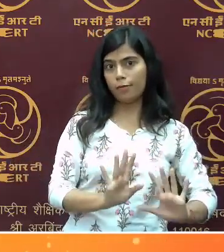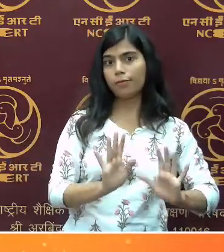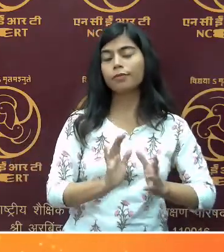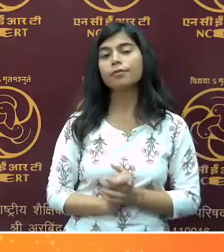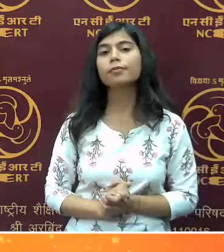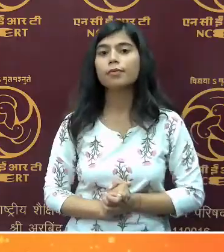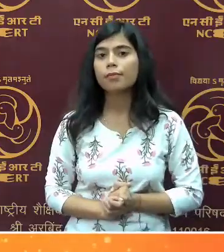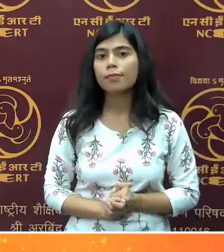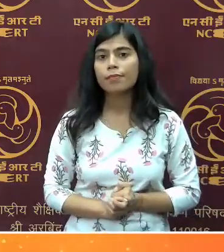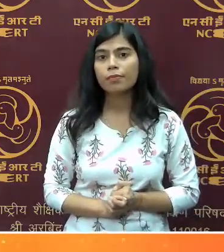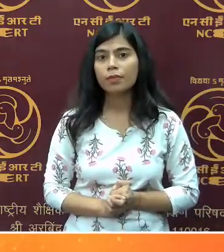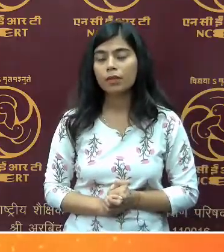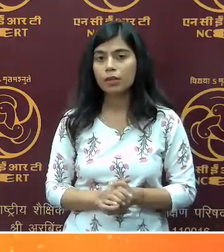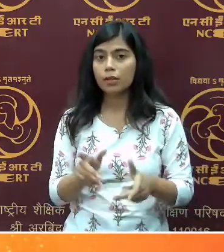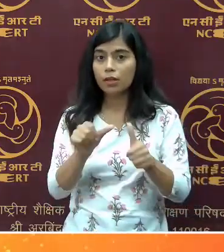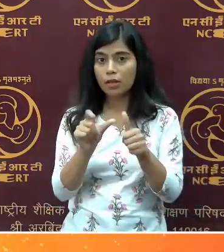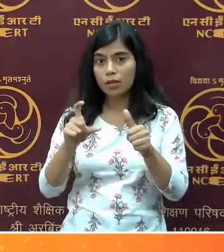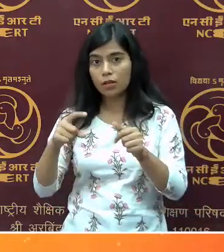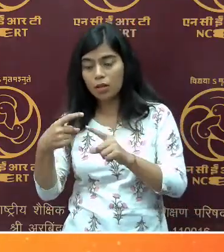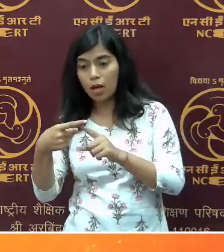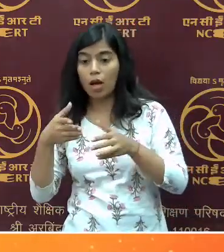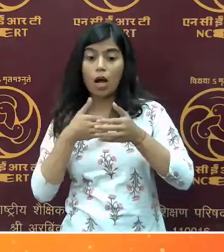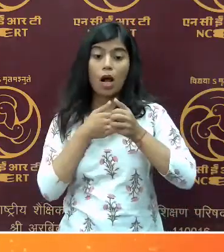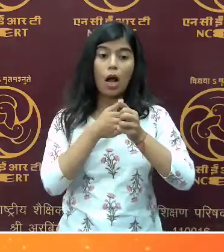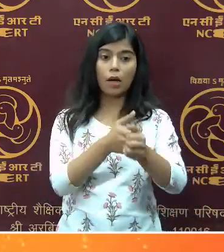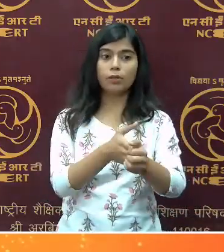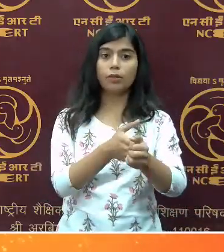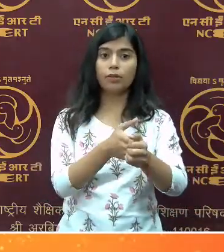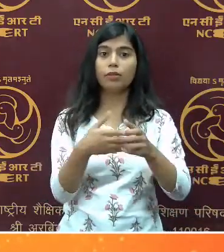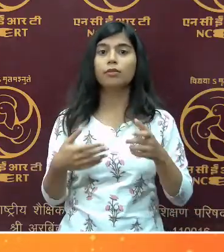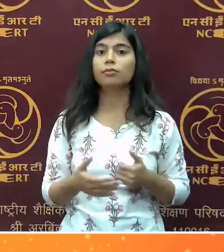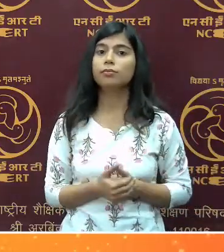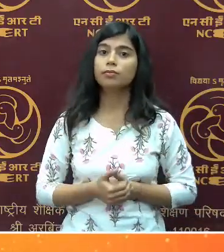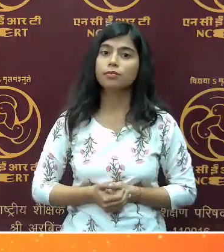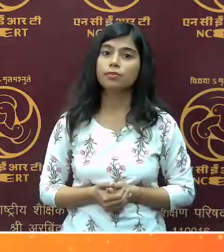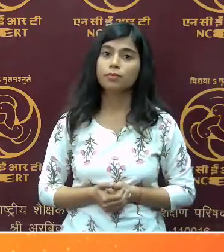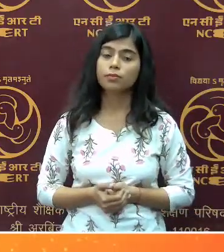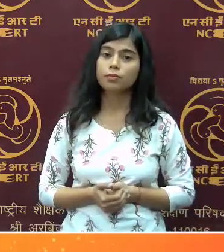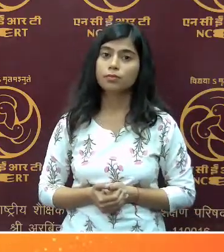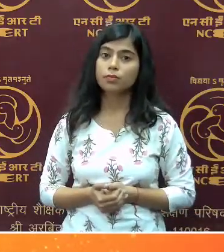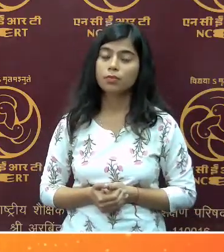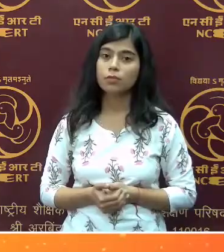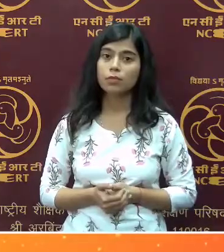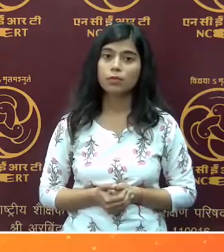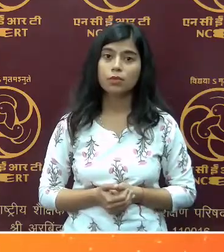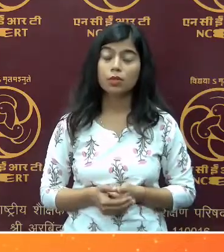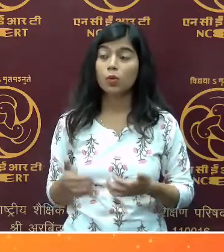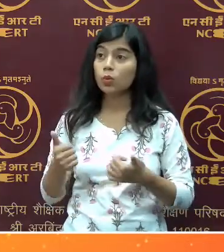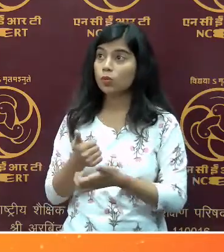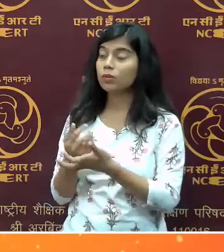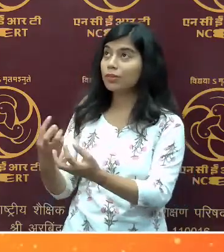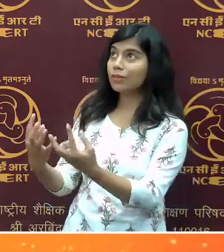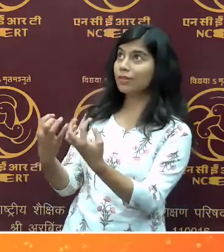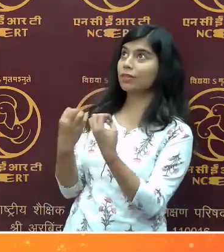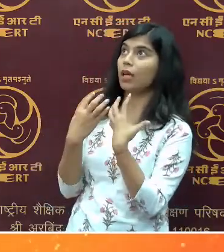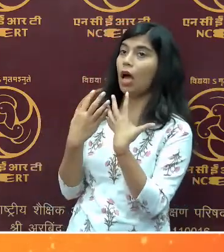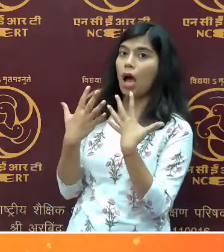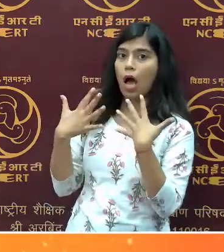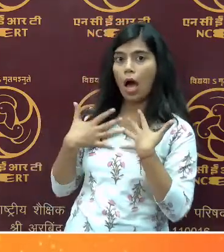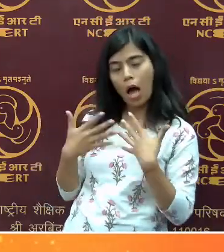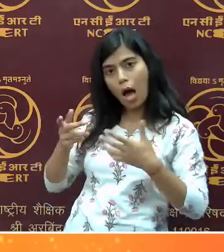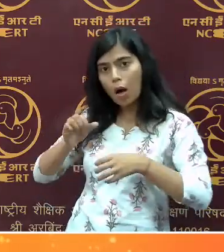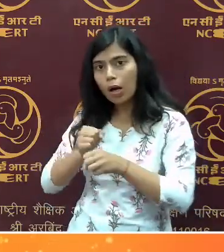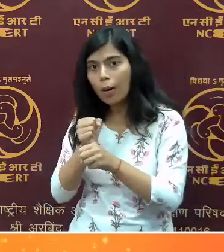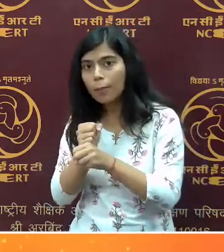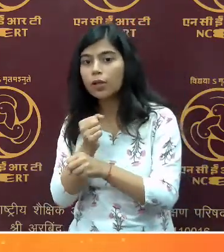principles act as a guiding torch, as a source of inspiration to the governments of the day, that